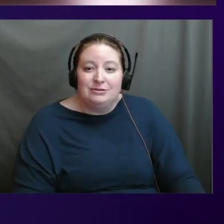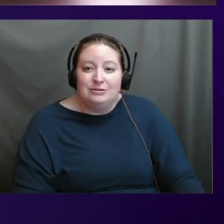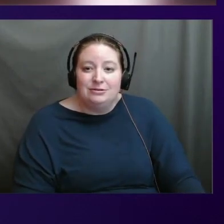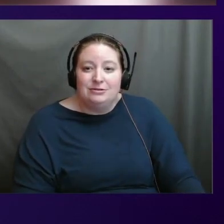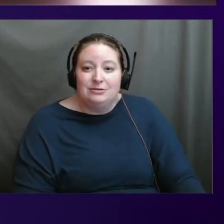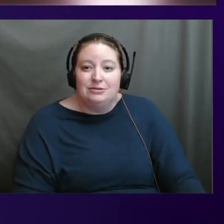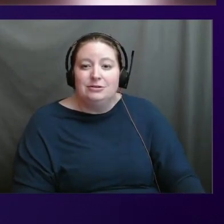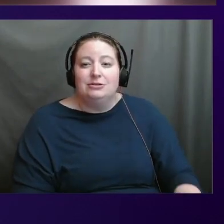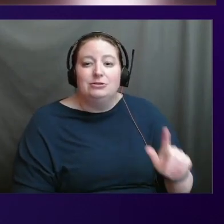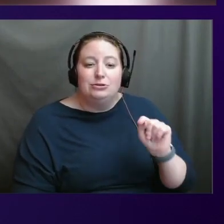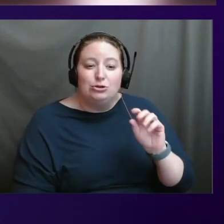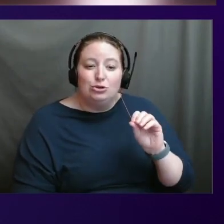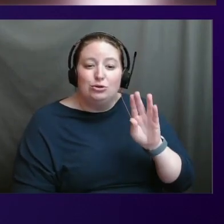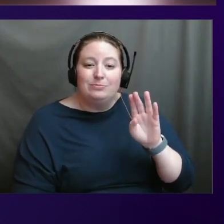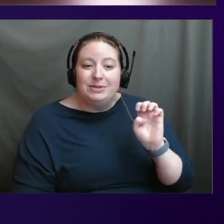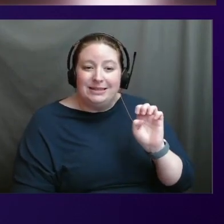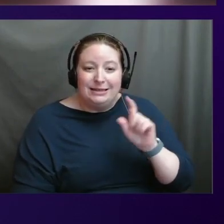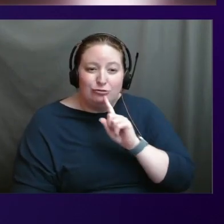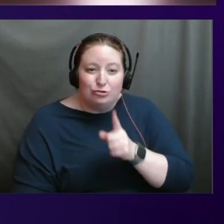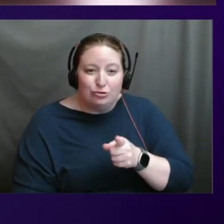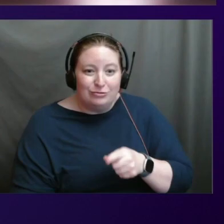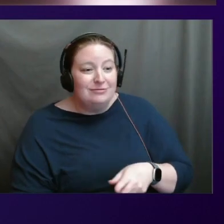true. My kind of test.